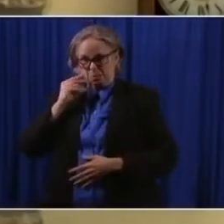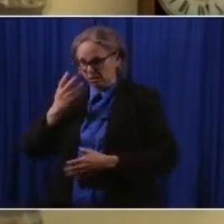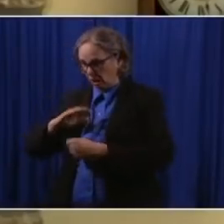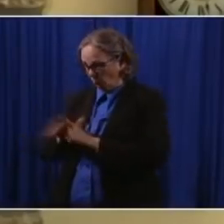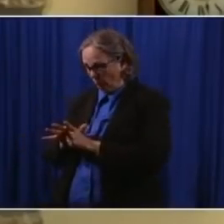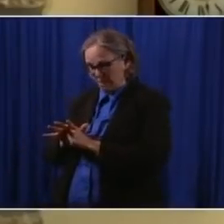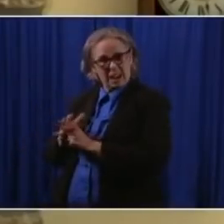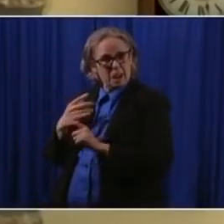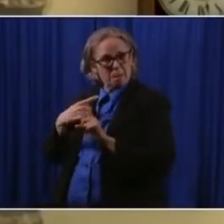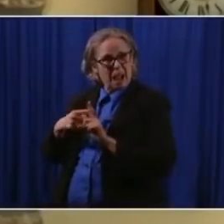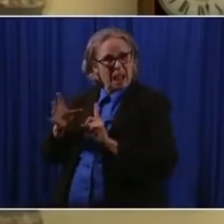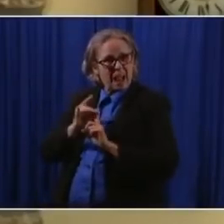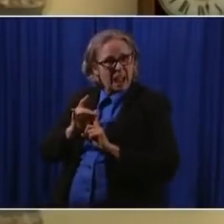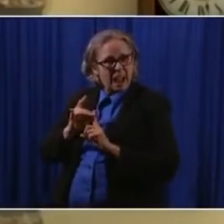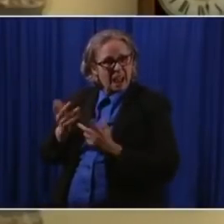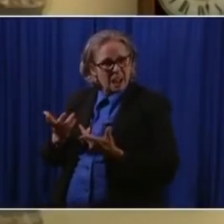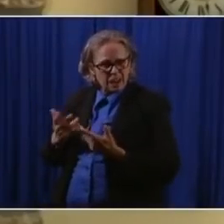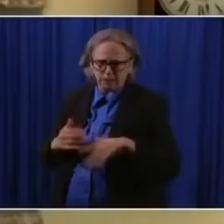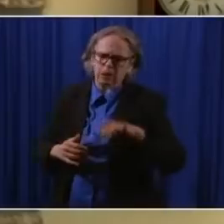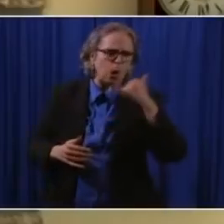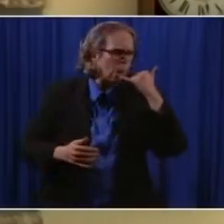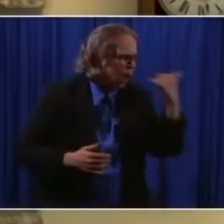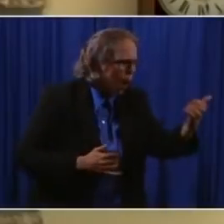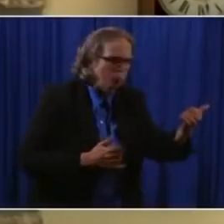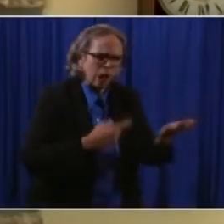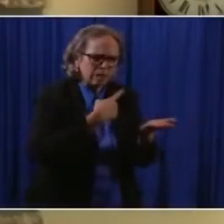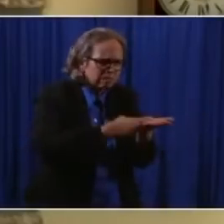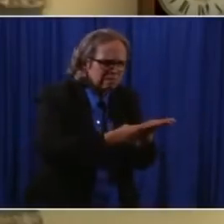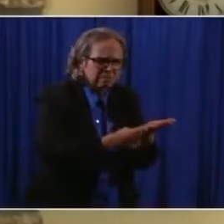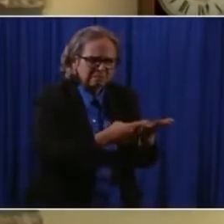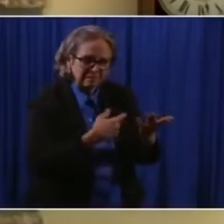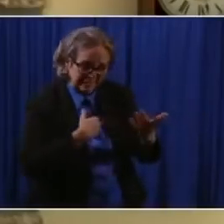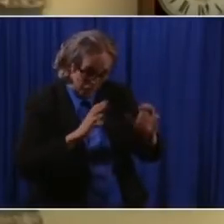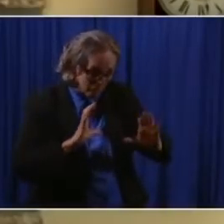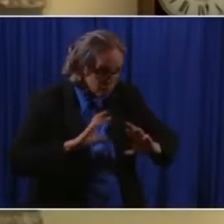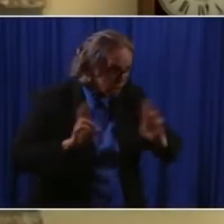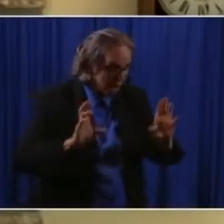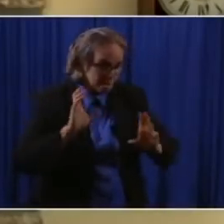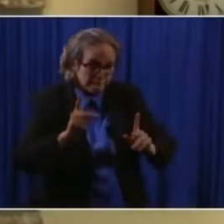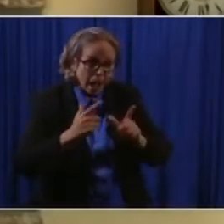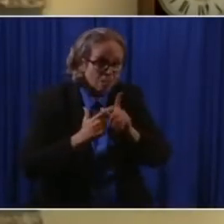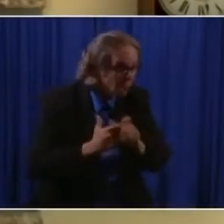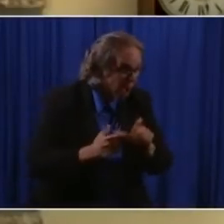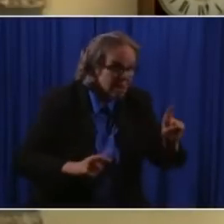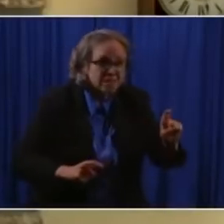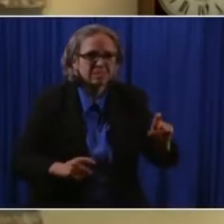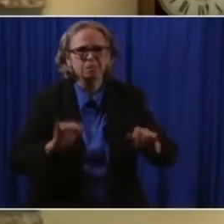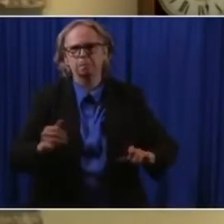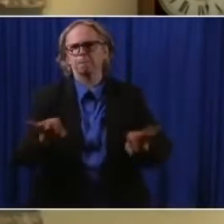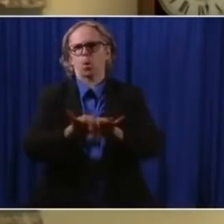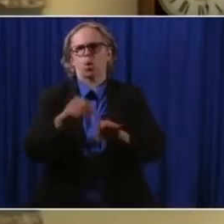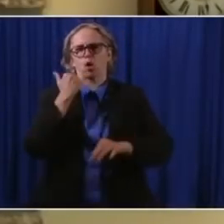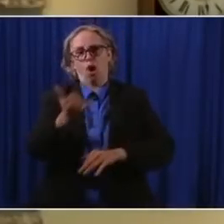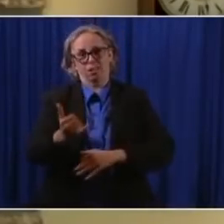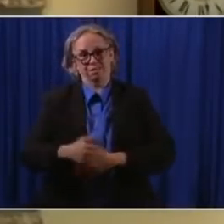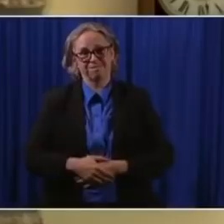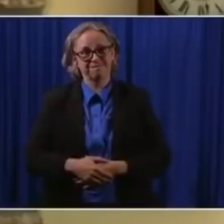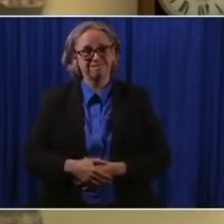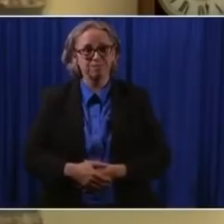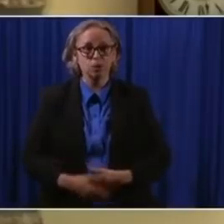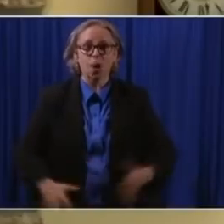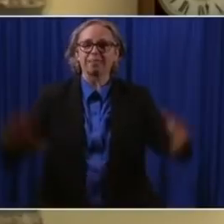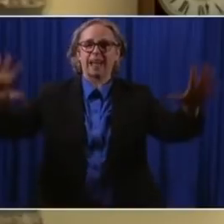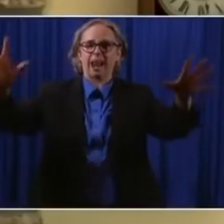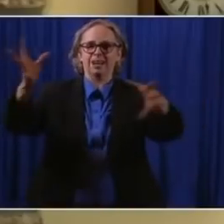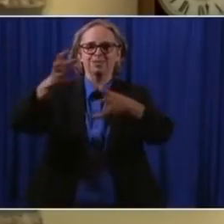Someone who's going to be active needs to get that cleared. That's what the doctors are telling us. Well, that is it. Thank you all very much. Hope